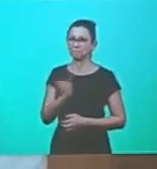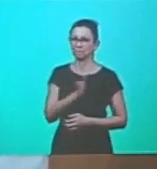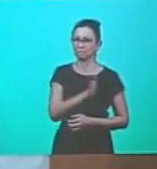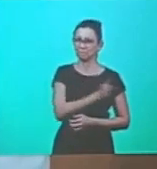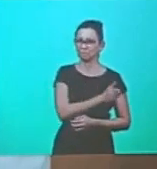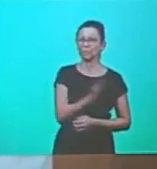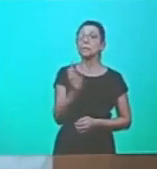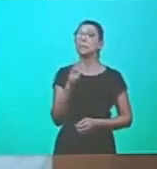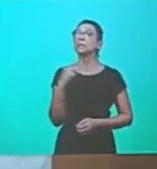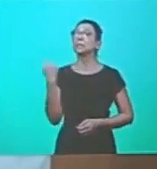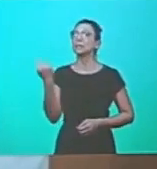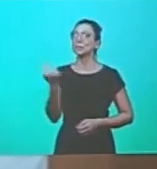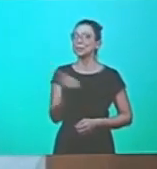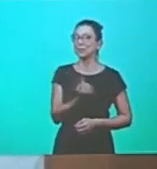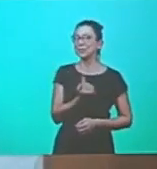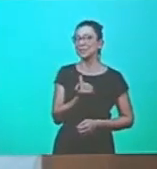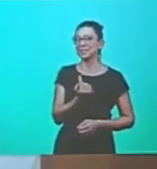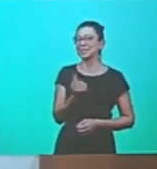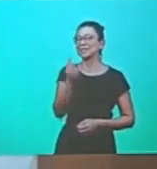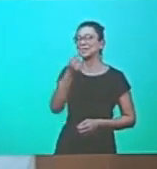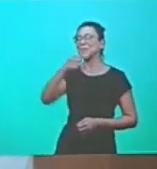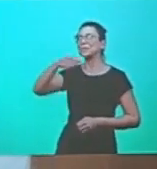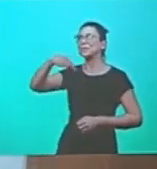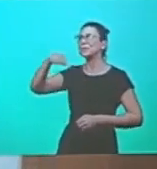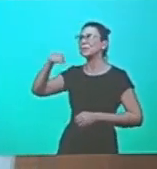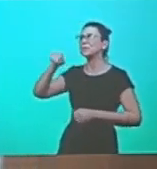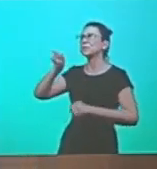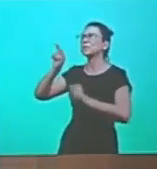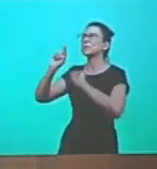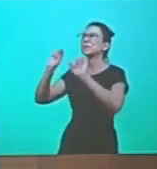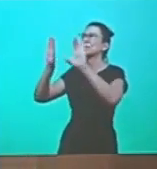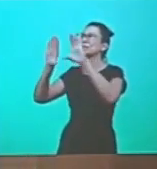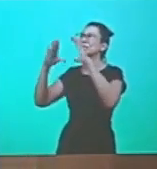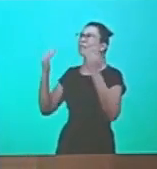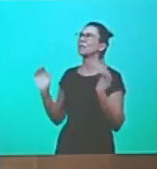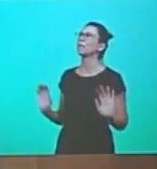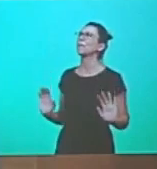these special garments. When we go to parties,